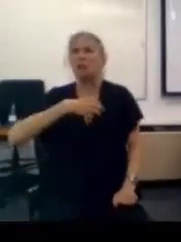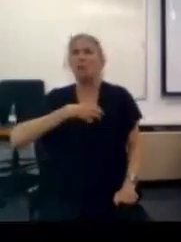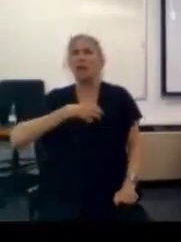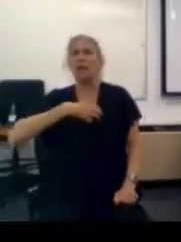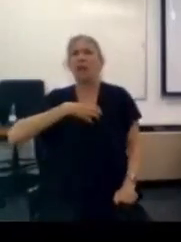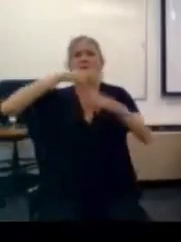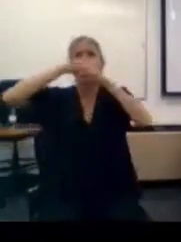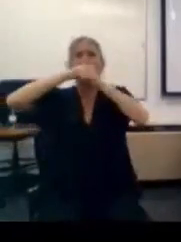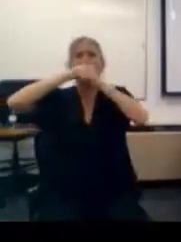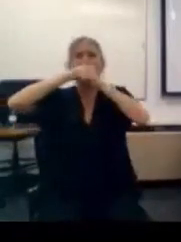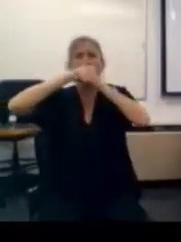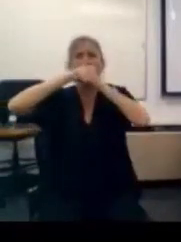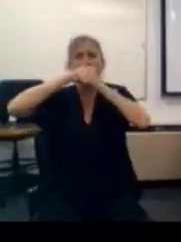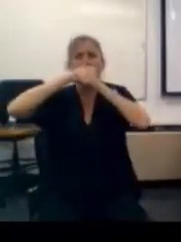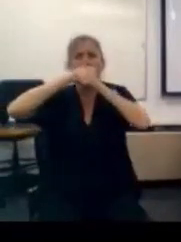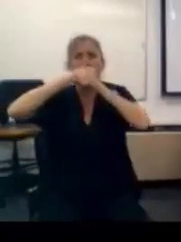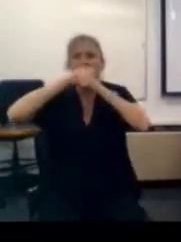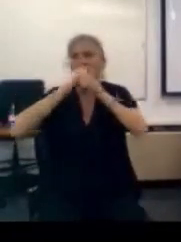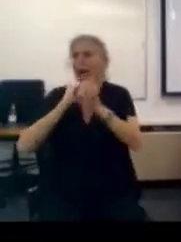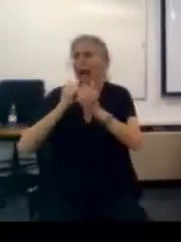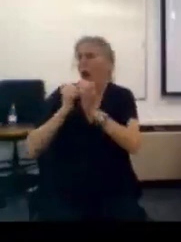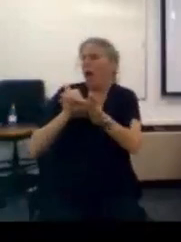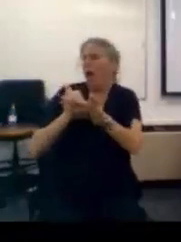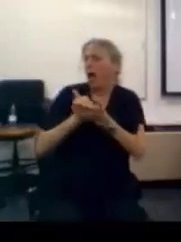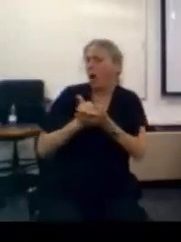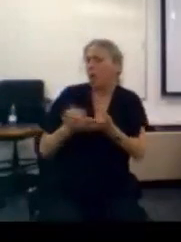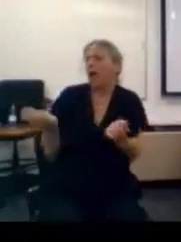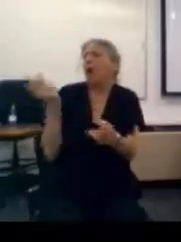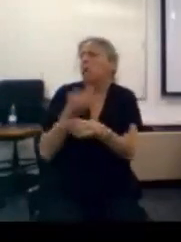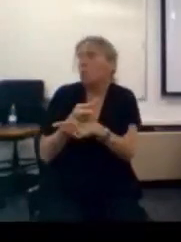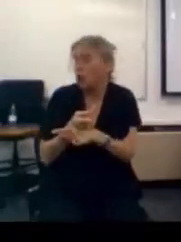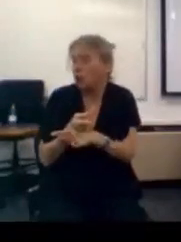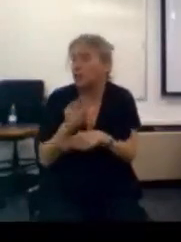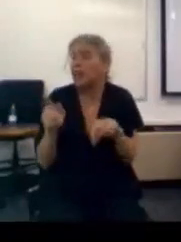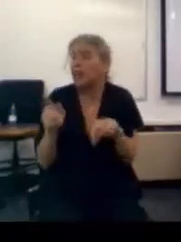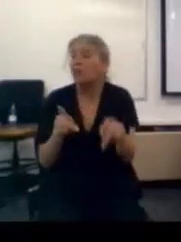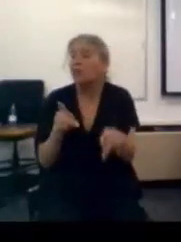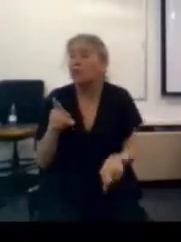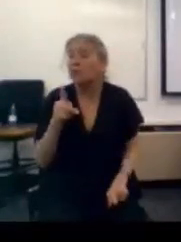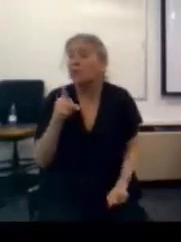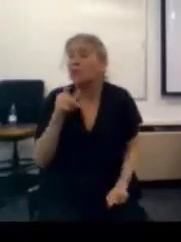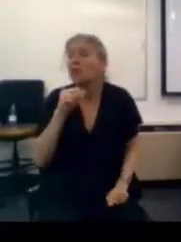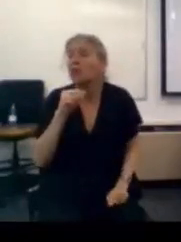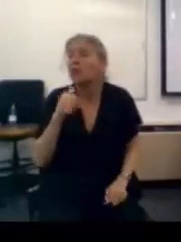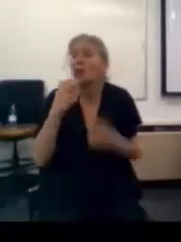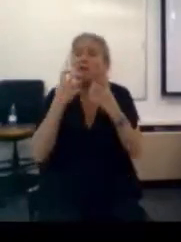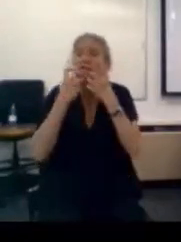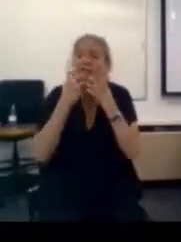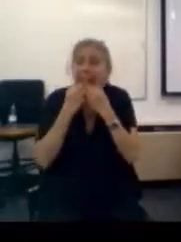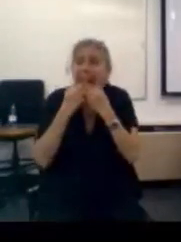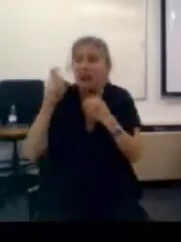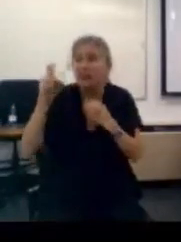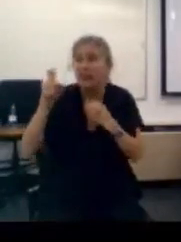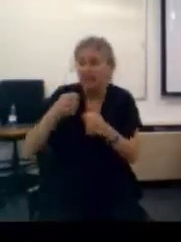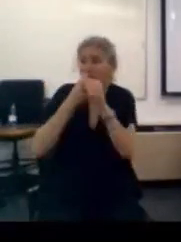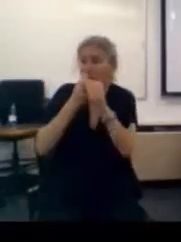we do not sometimes complain or even demand? And worse, if people don't